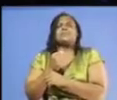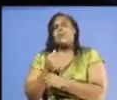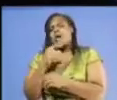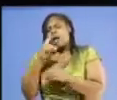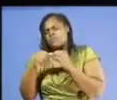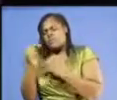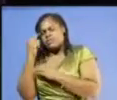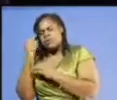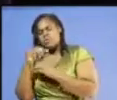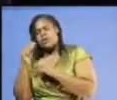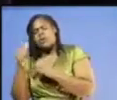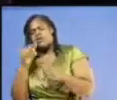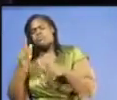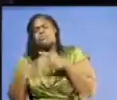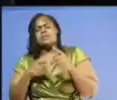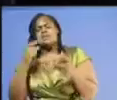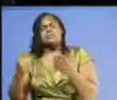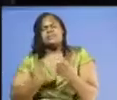thinking of other people,